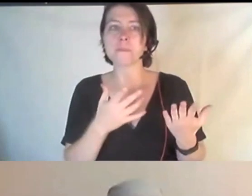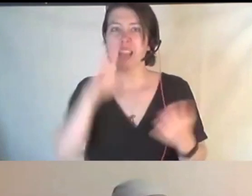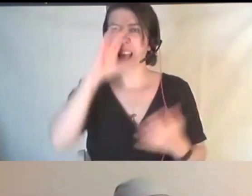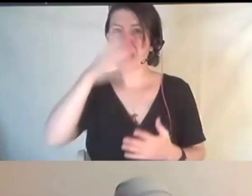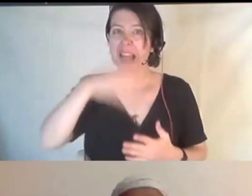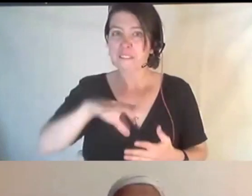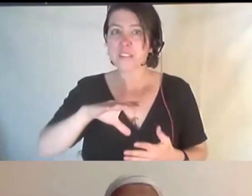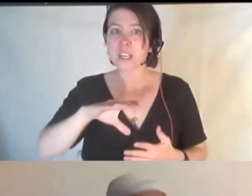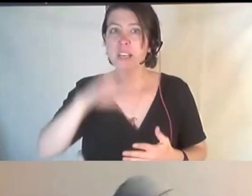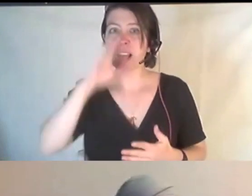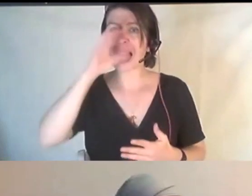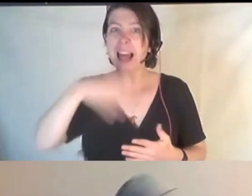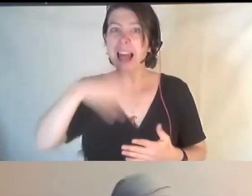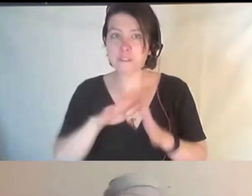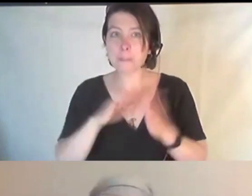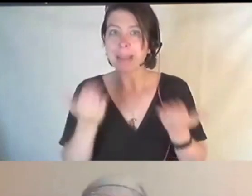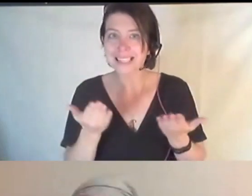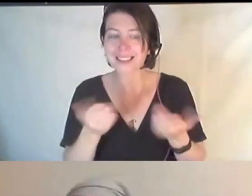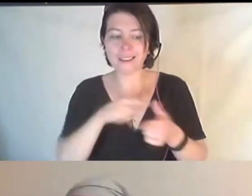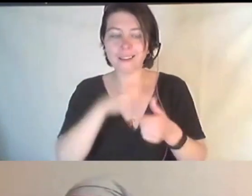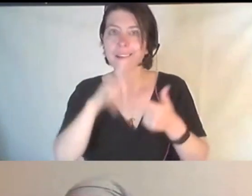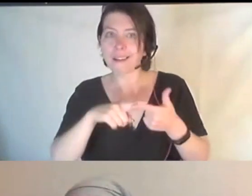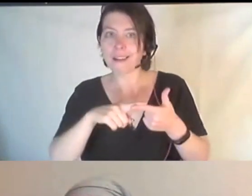called? Elephant magazine, yeah. Elephant magazine.